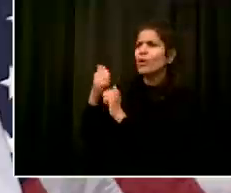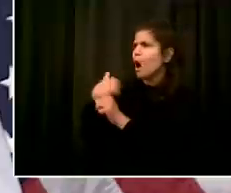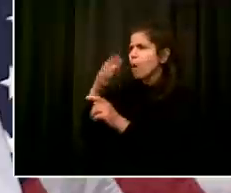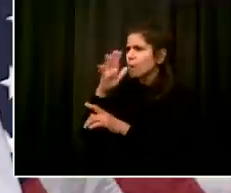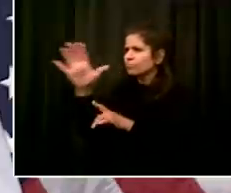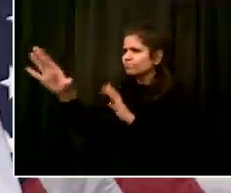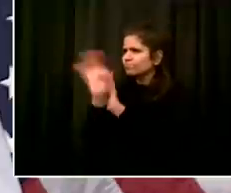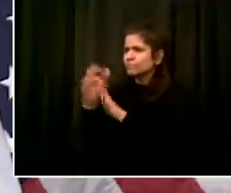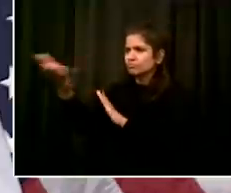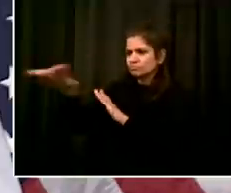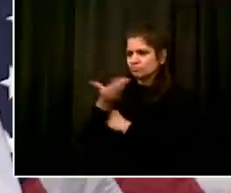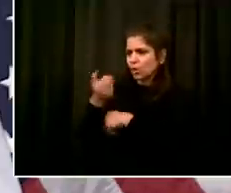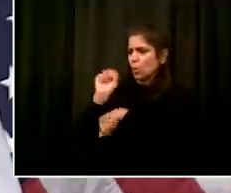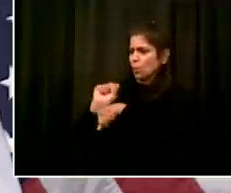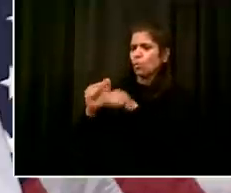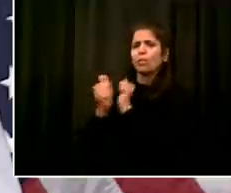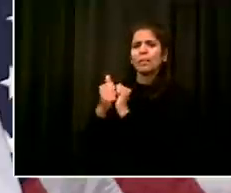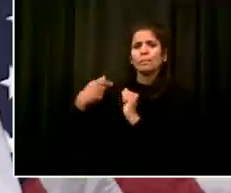the NYPD.